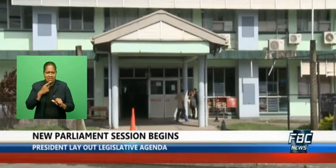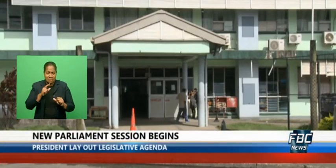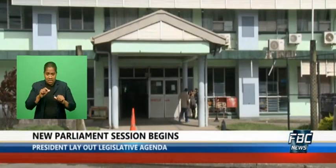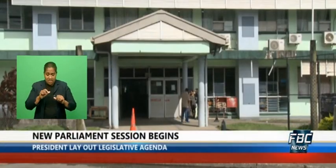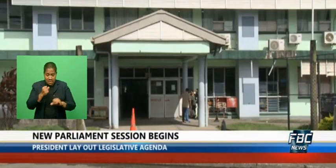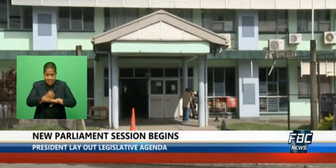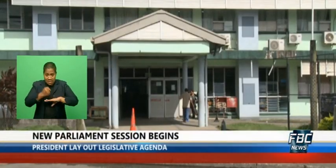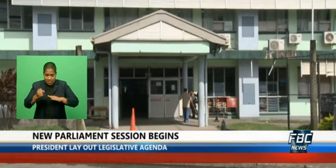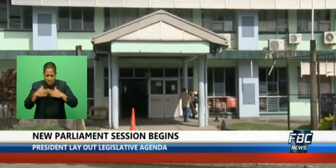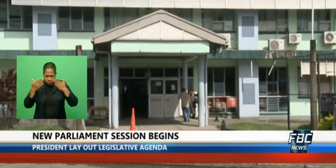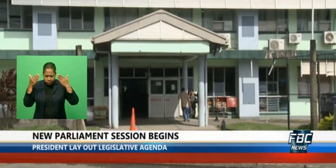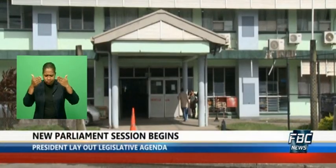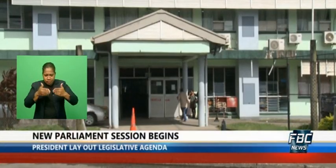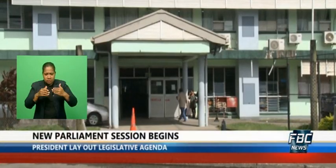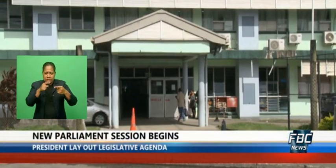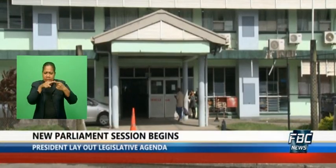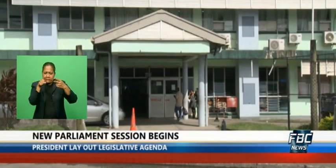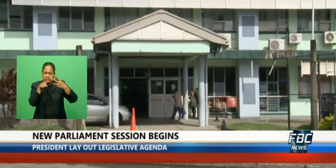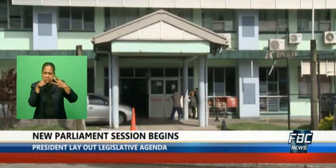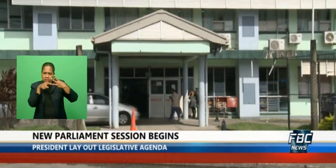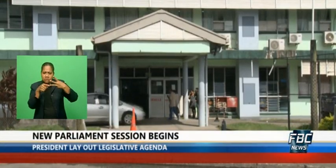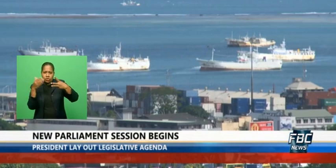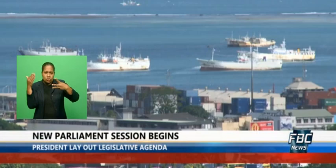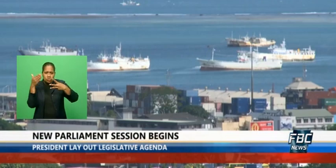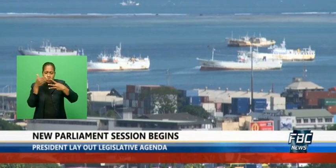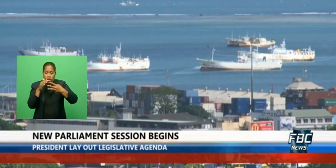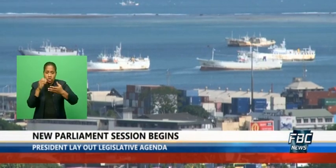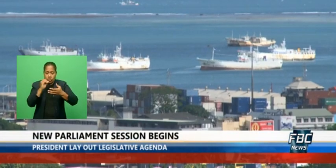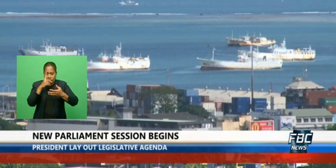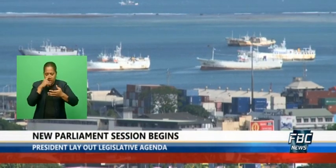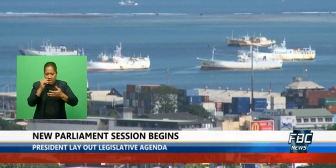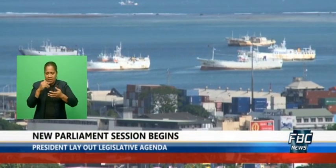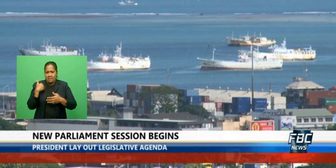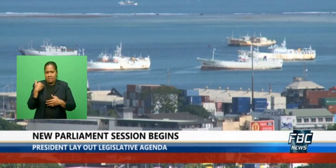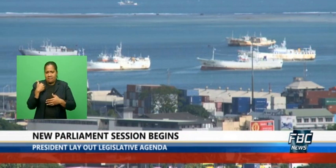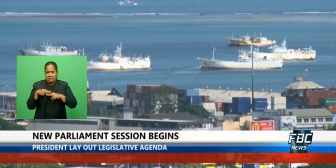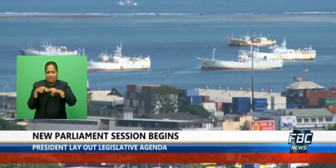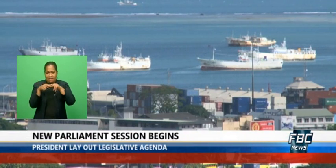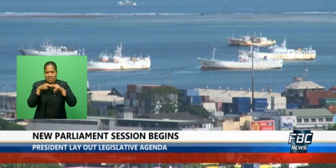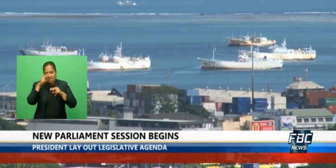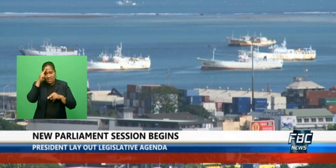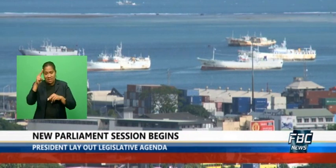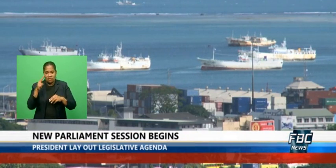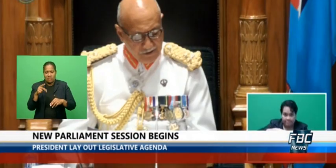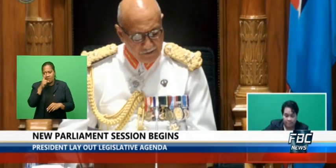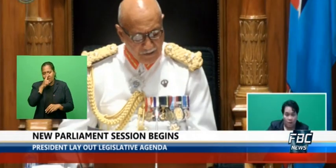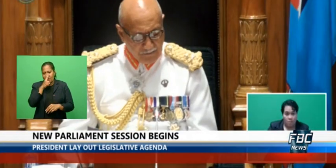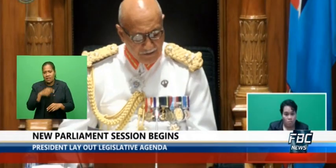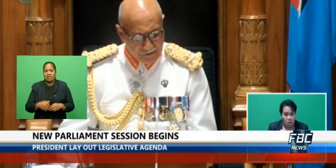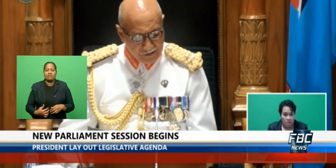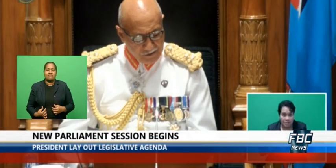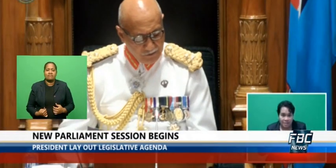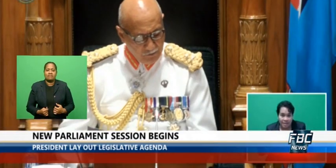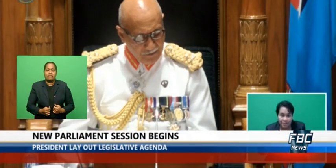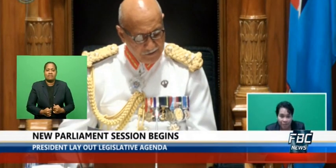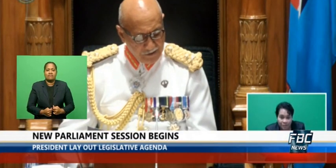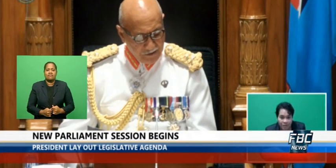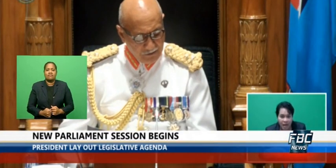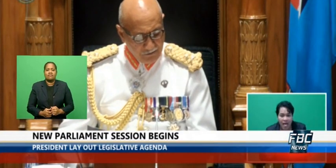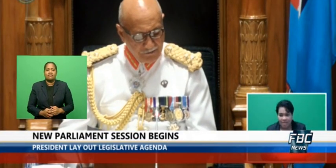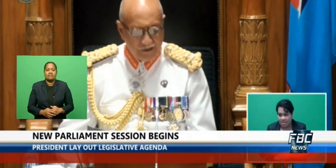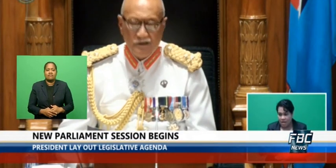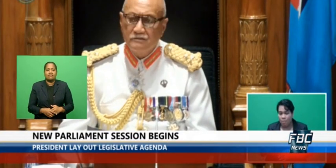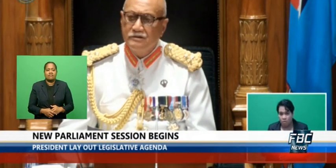focusing on 3 key areas to bring help to Fiji as a nation and her people. The government's focus in this parliamentary session